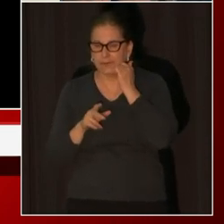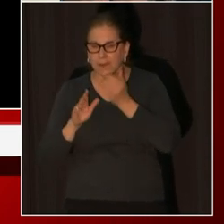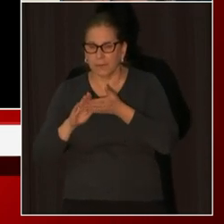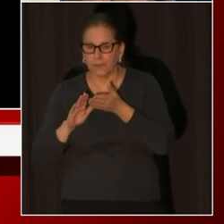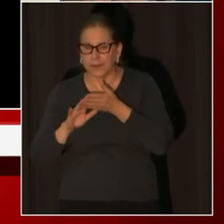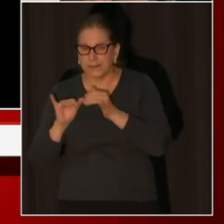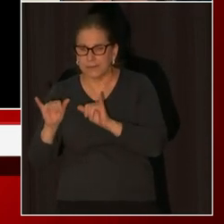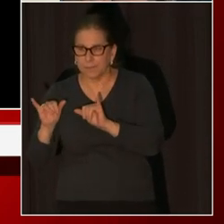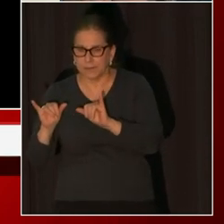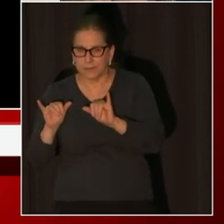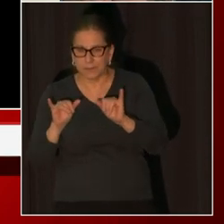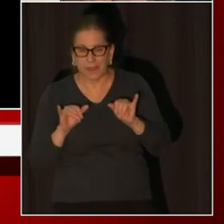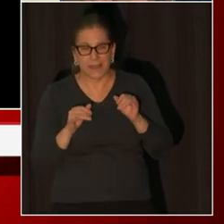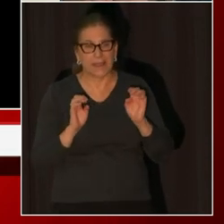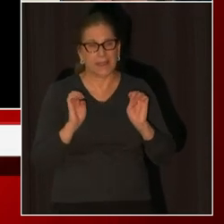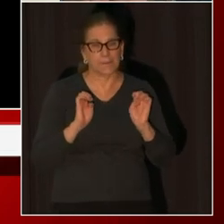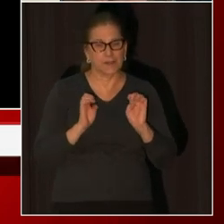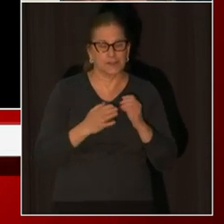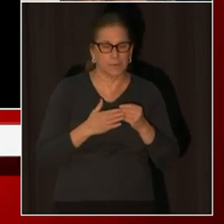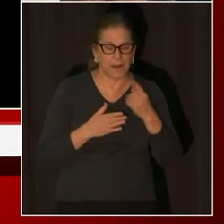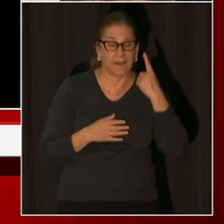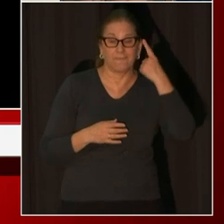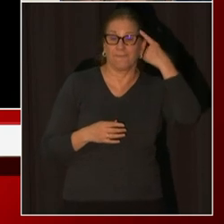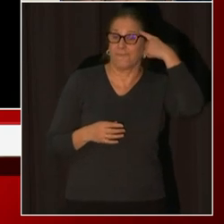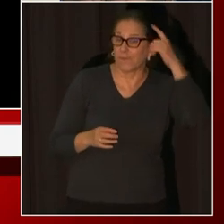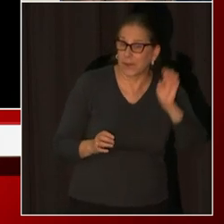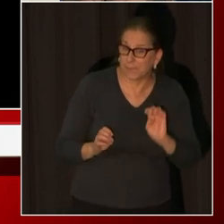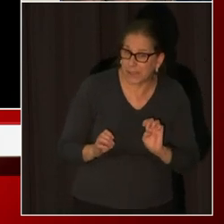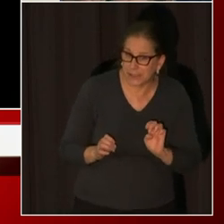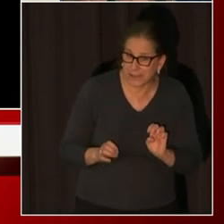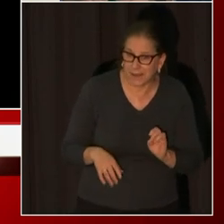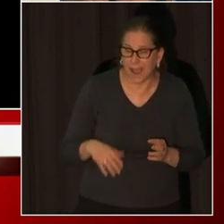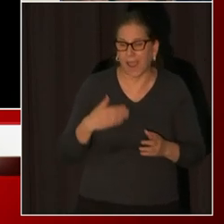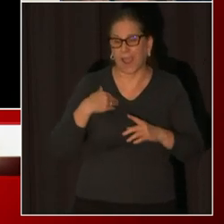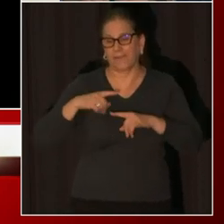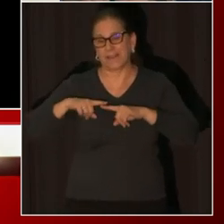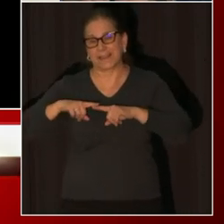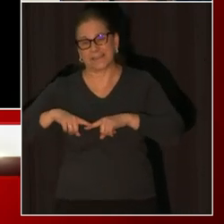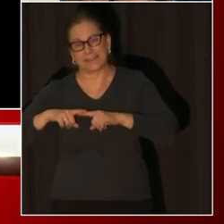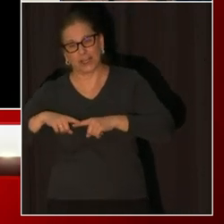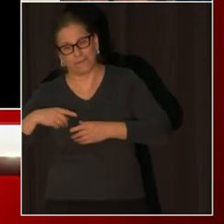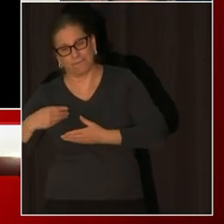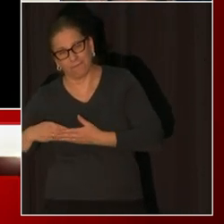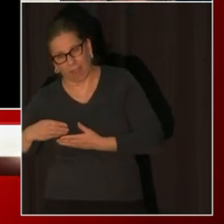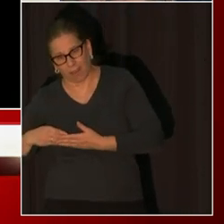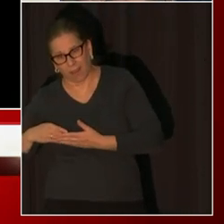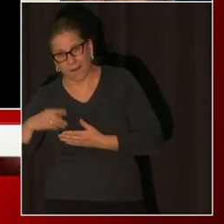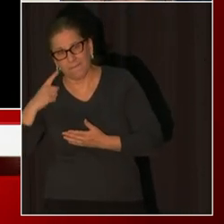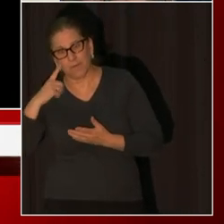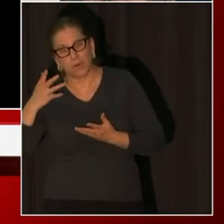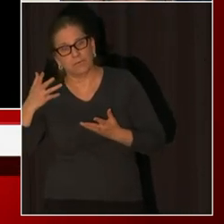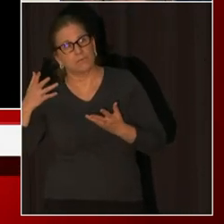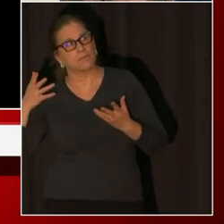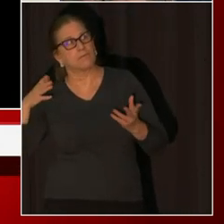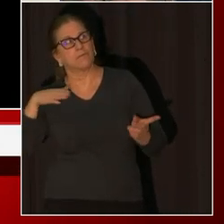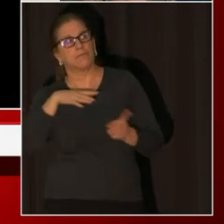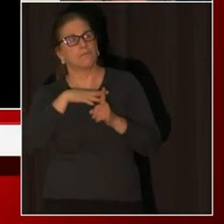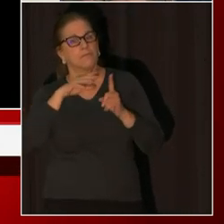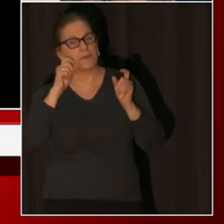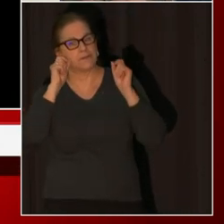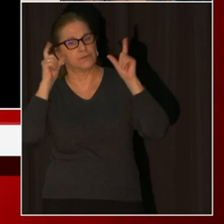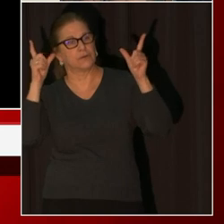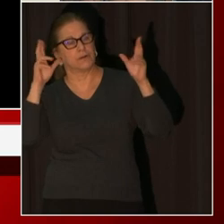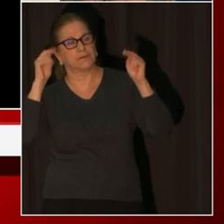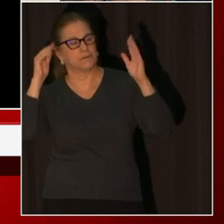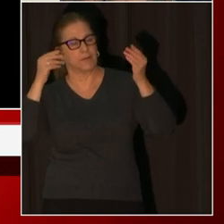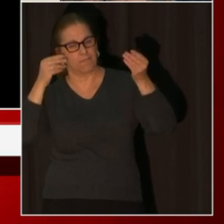an emergency. We'll have the contingency fund to deal with the uncertainties that happen every year in our budget. And the fiscal stabilization fund